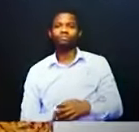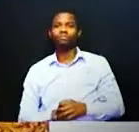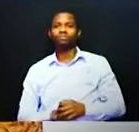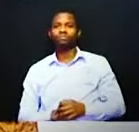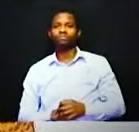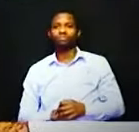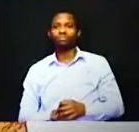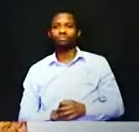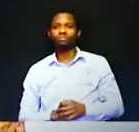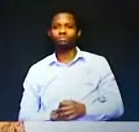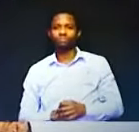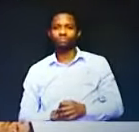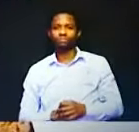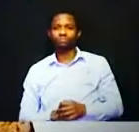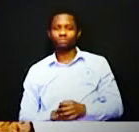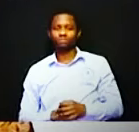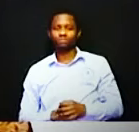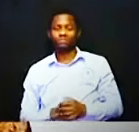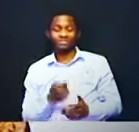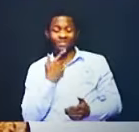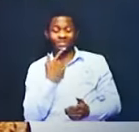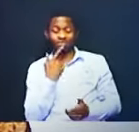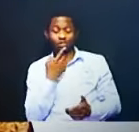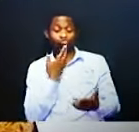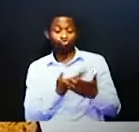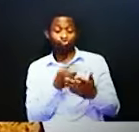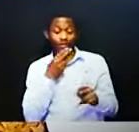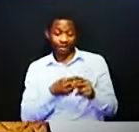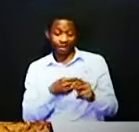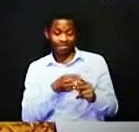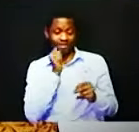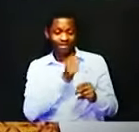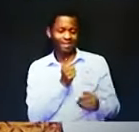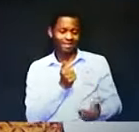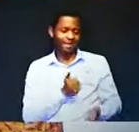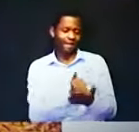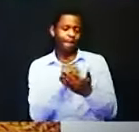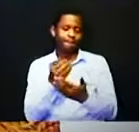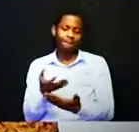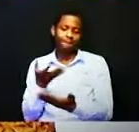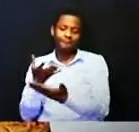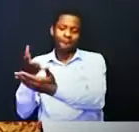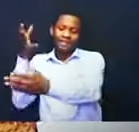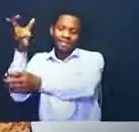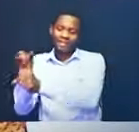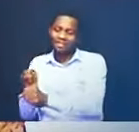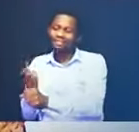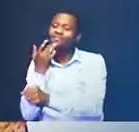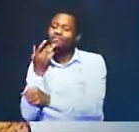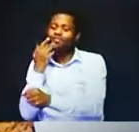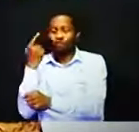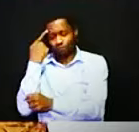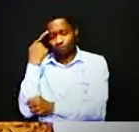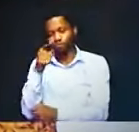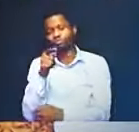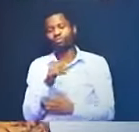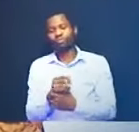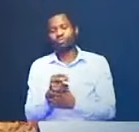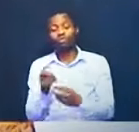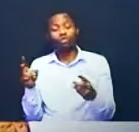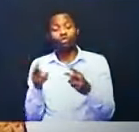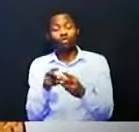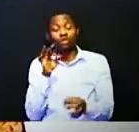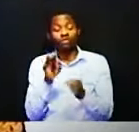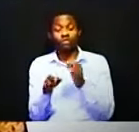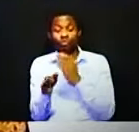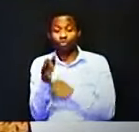are saying that good name purchases favors. Now, here can I say a dimpa, a di adum, and adoye ebreo. Now, if God shows favor